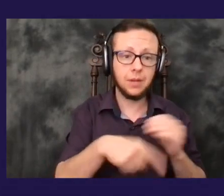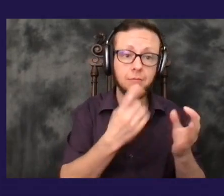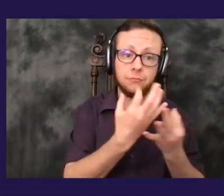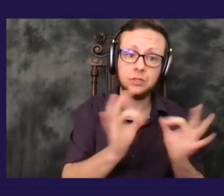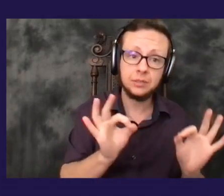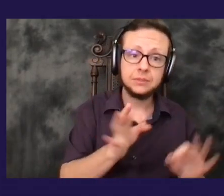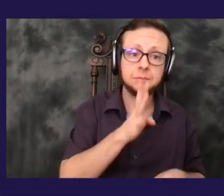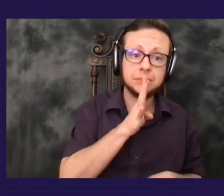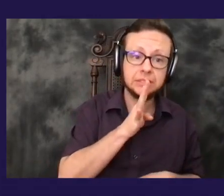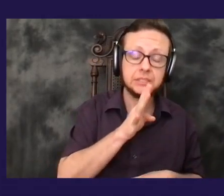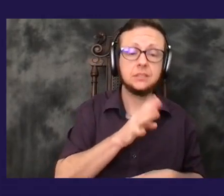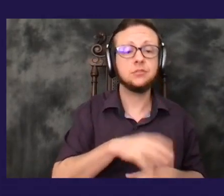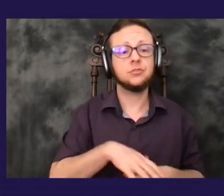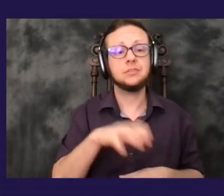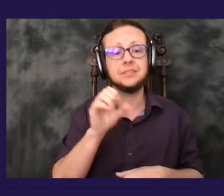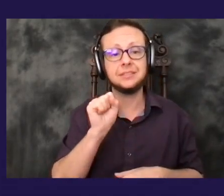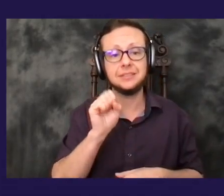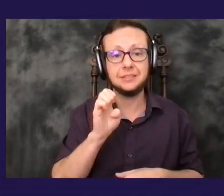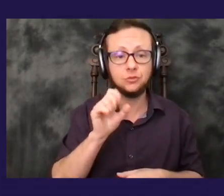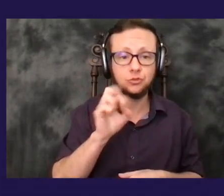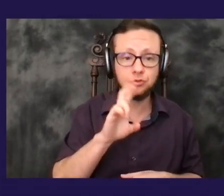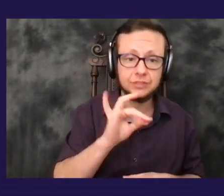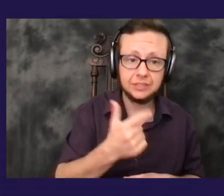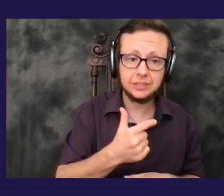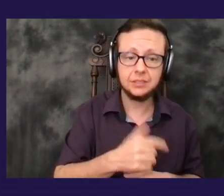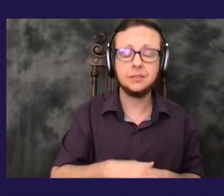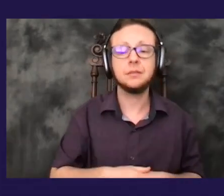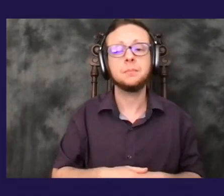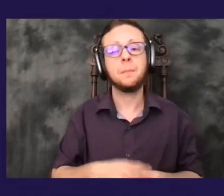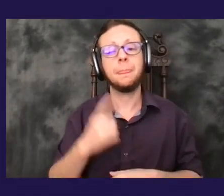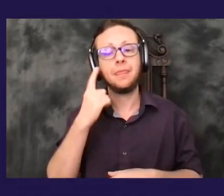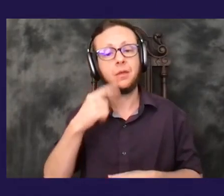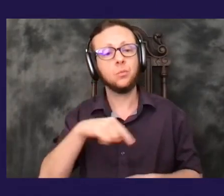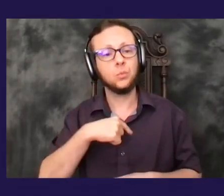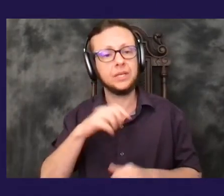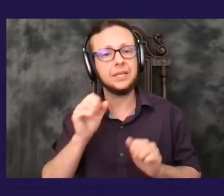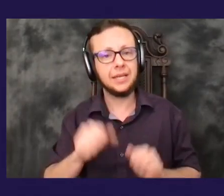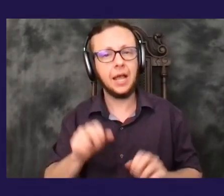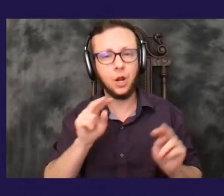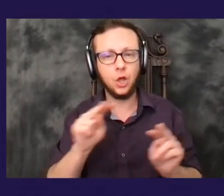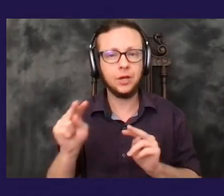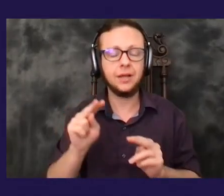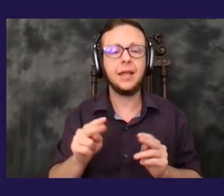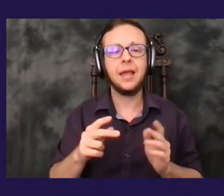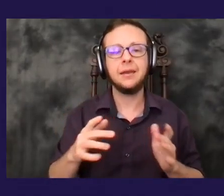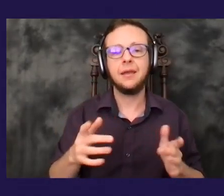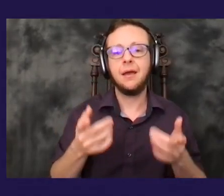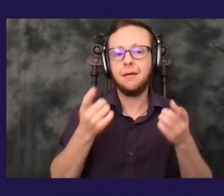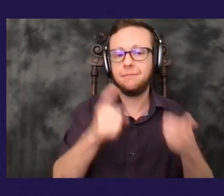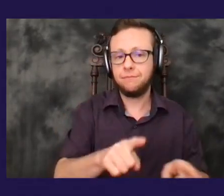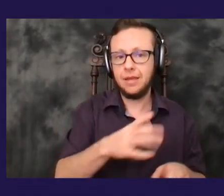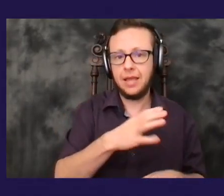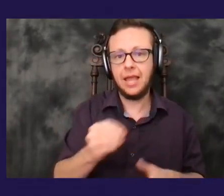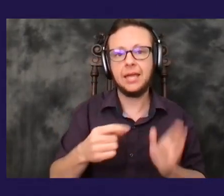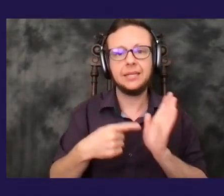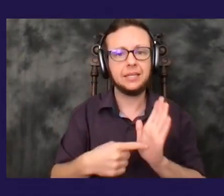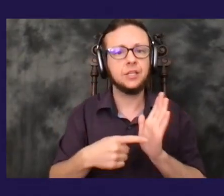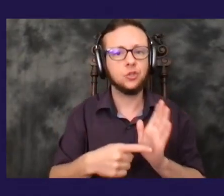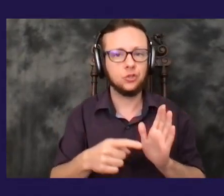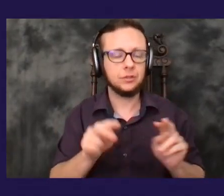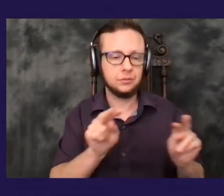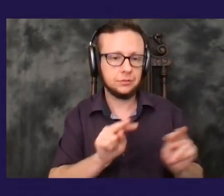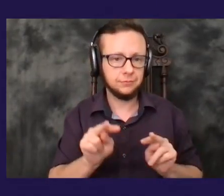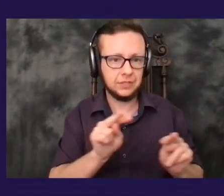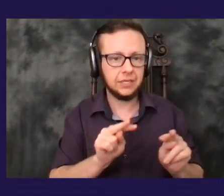censorship. So I think we can draw some lessons from event and indicator-based surveillance in tracking infectious disease outbreaks to